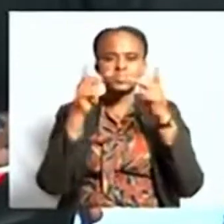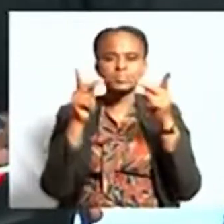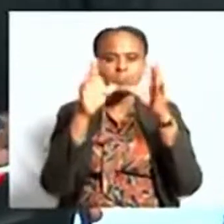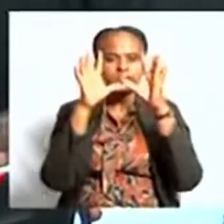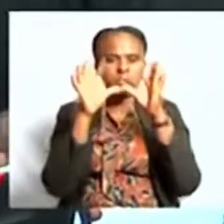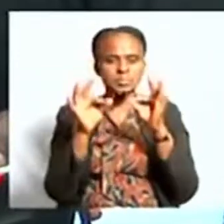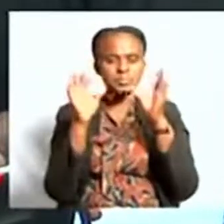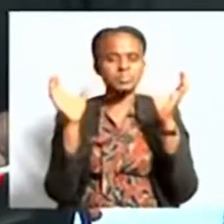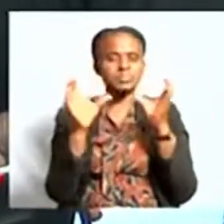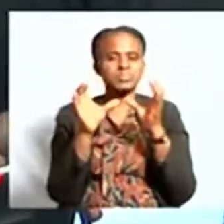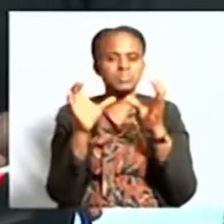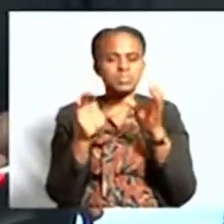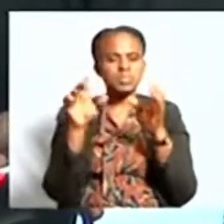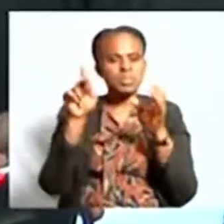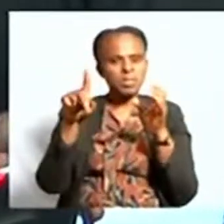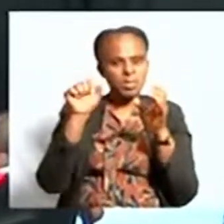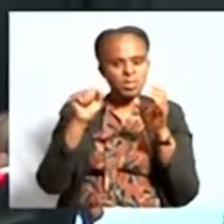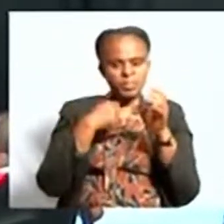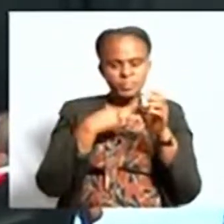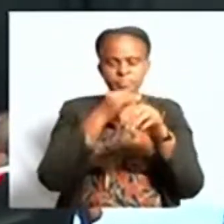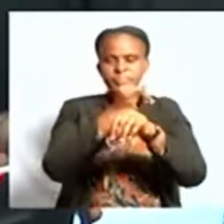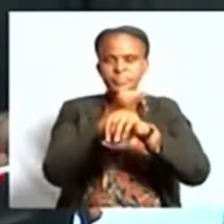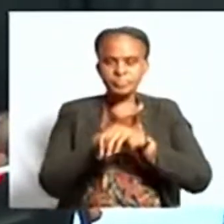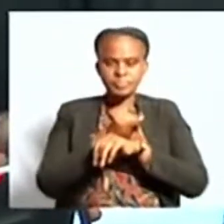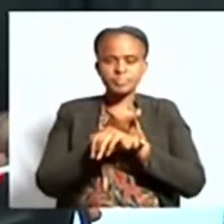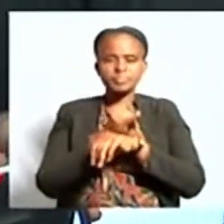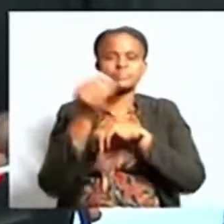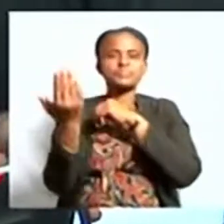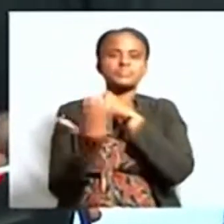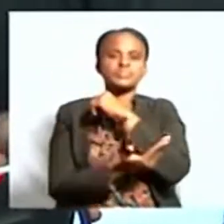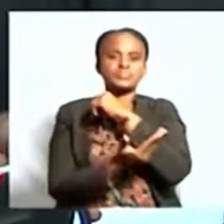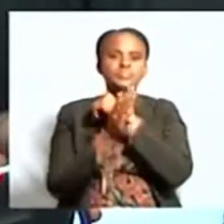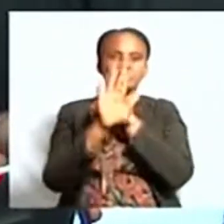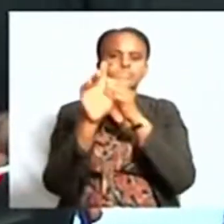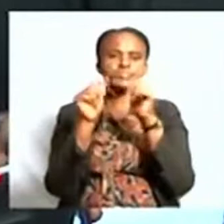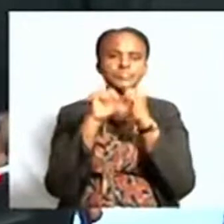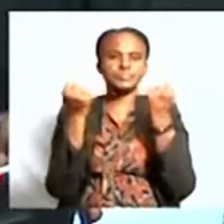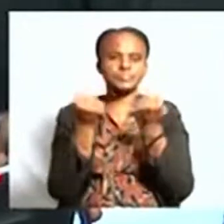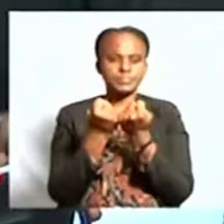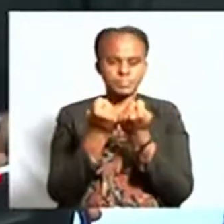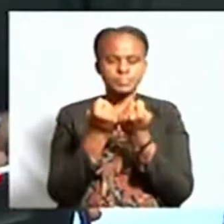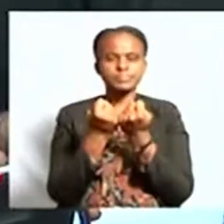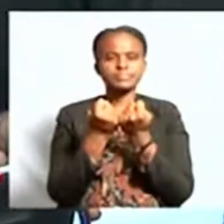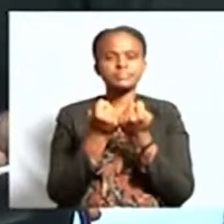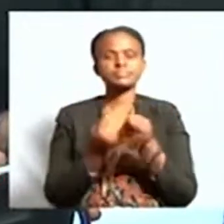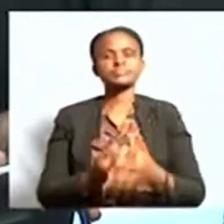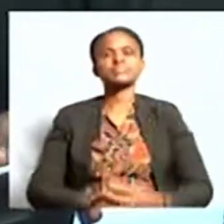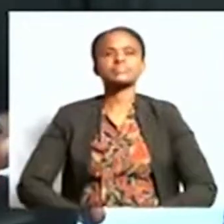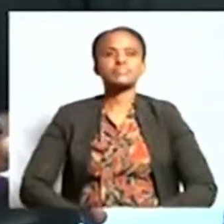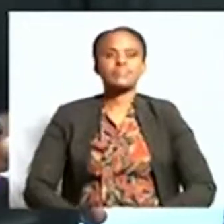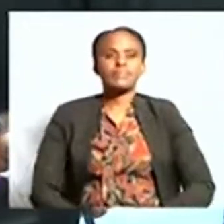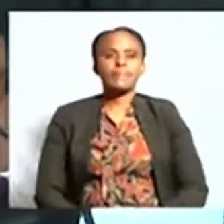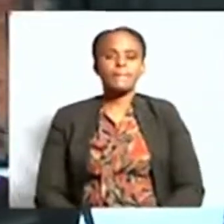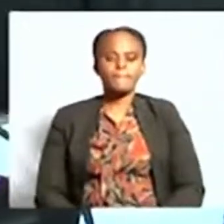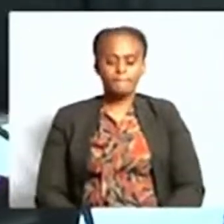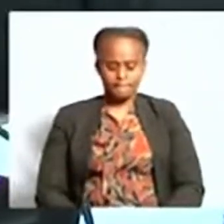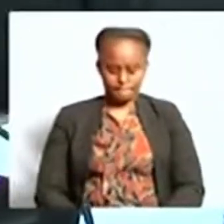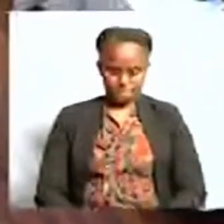Committee. PS, I'll invite you to introduce your team. You can proceed.